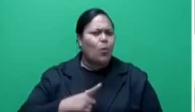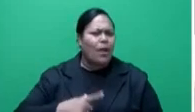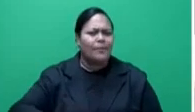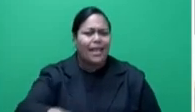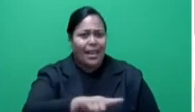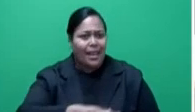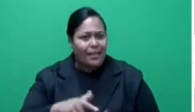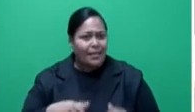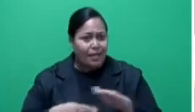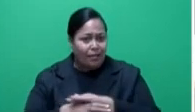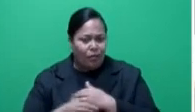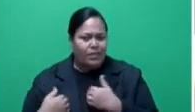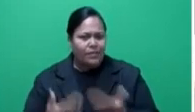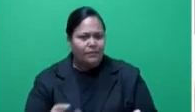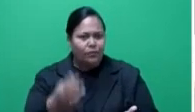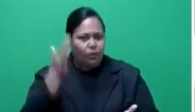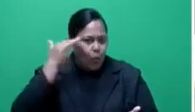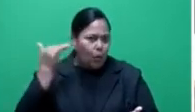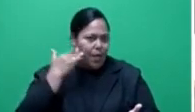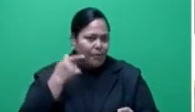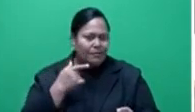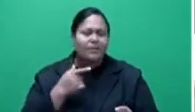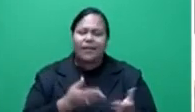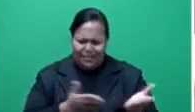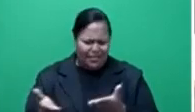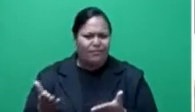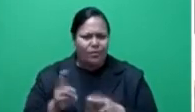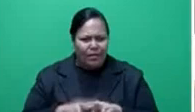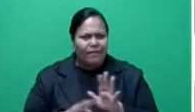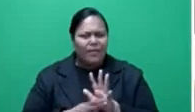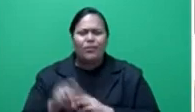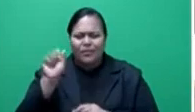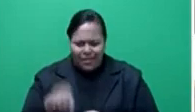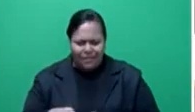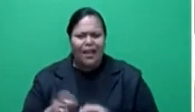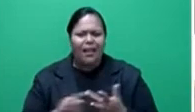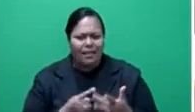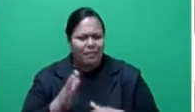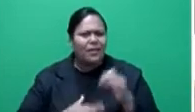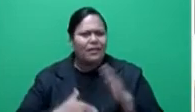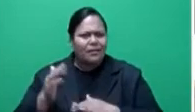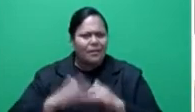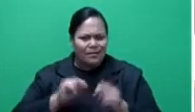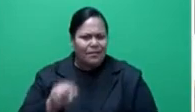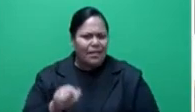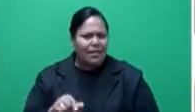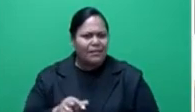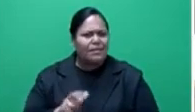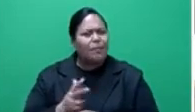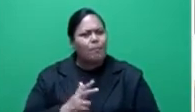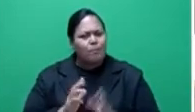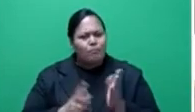So the state has basically given that land to FNU. There are other buildings that are being built there. There's a cinema, etc. in that land. Of